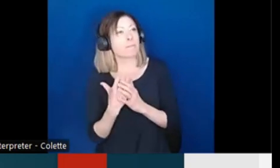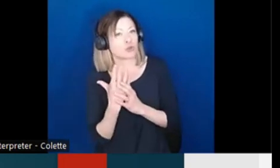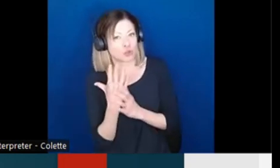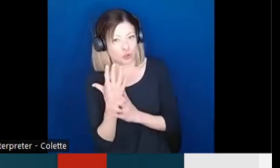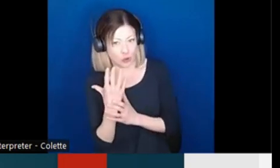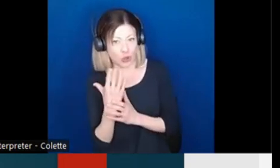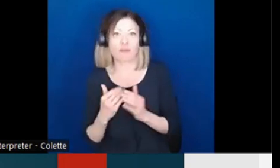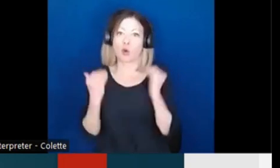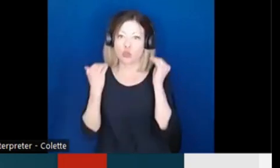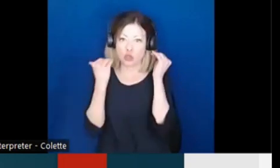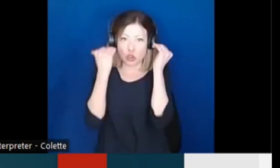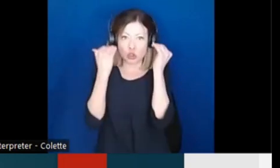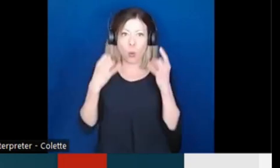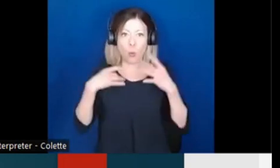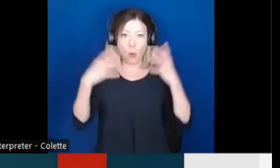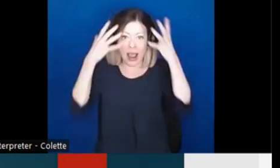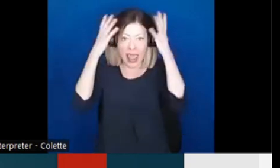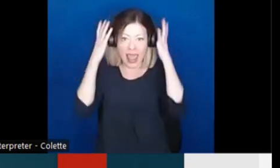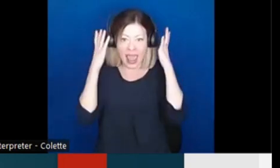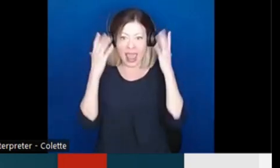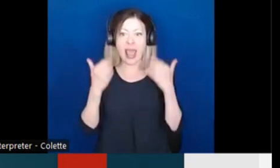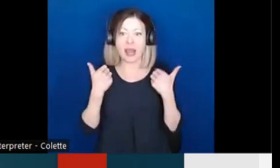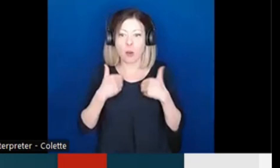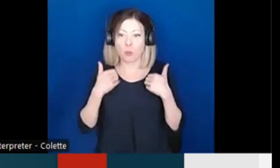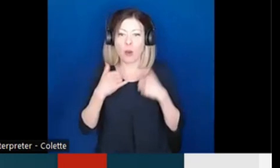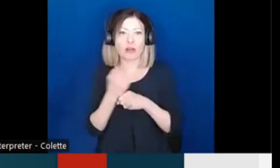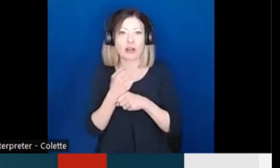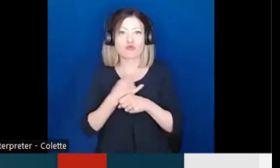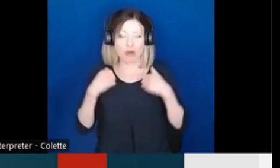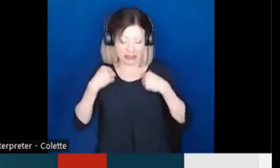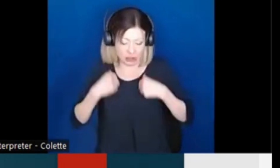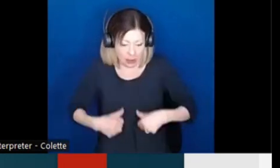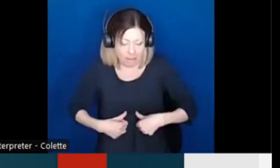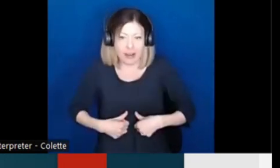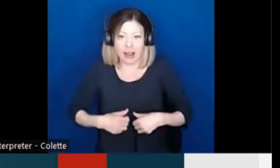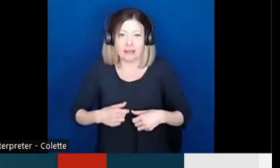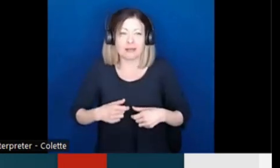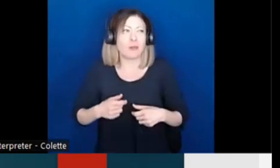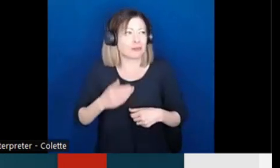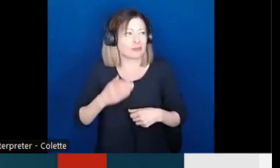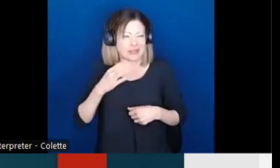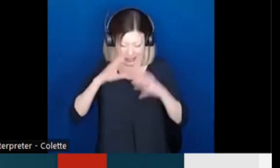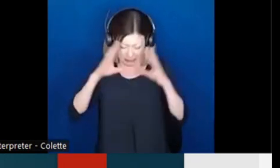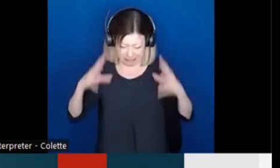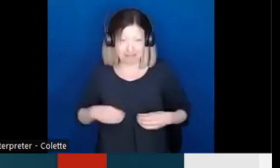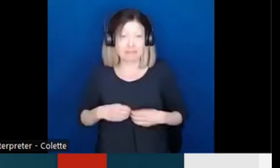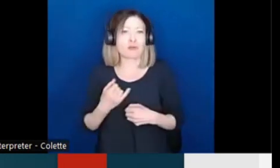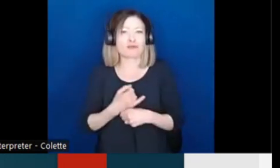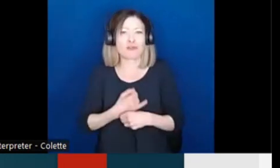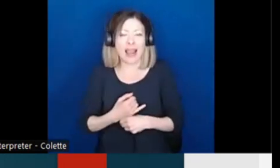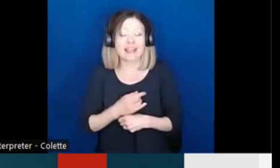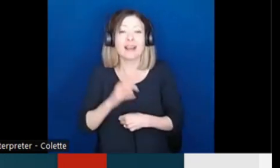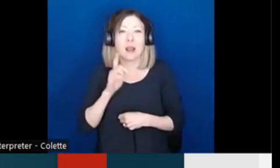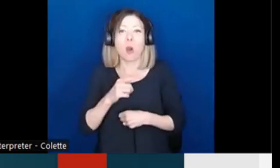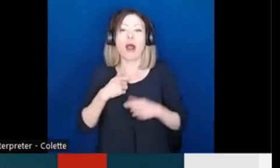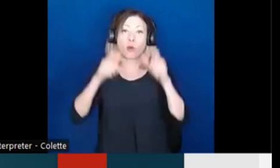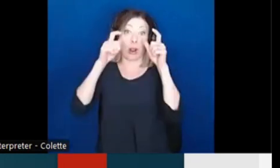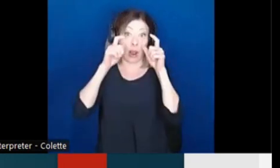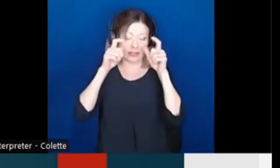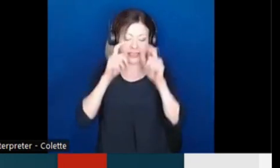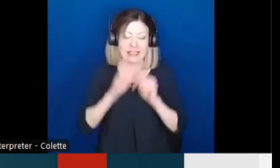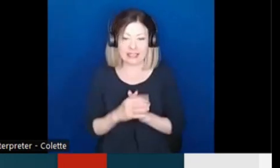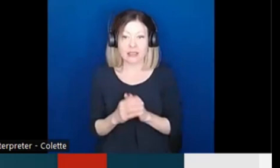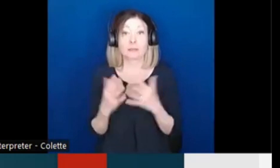grey jumper. It all sounds a bit grey, doesn't it? And I'm wearing glasses. And I'm going to talk to you today about